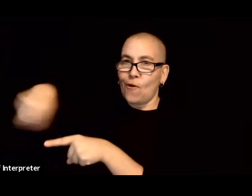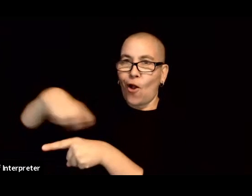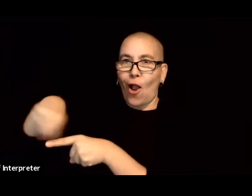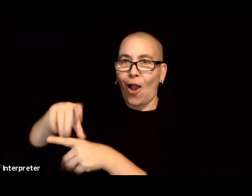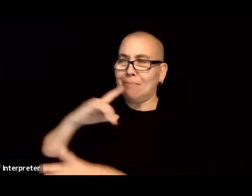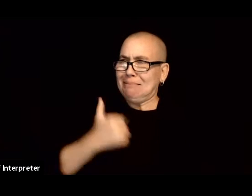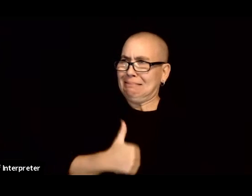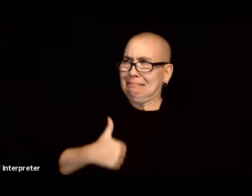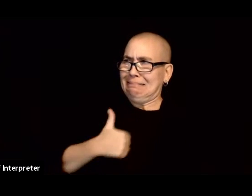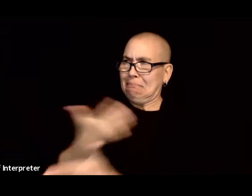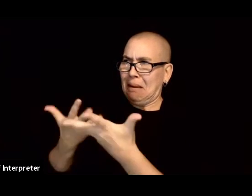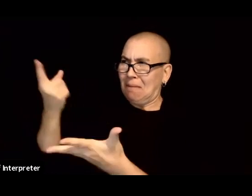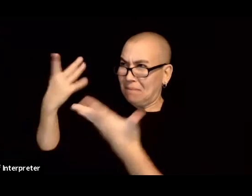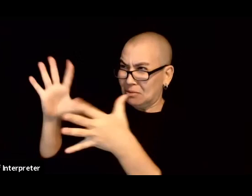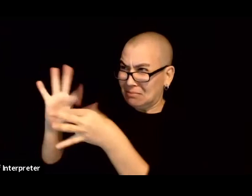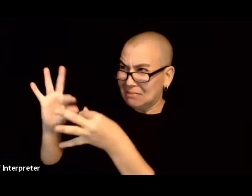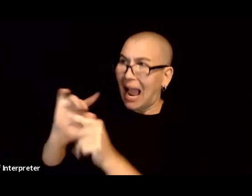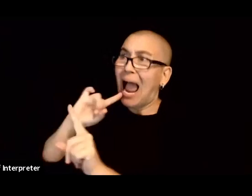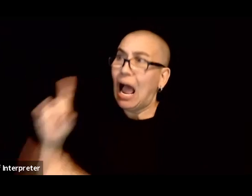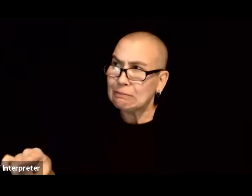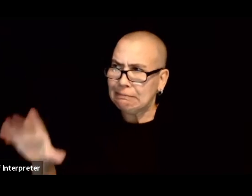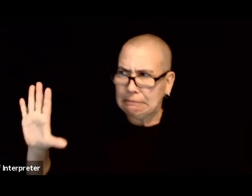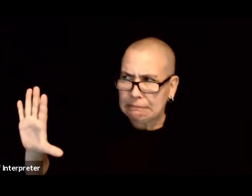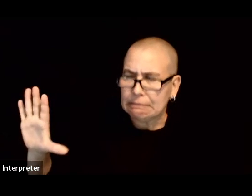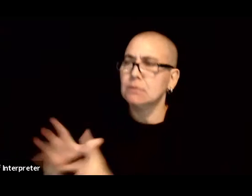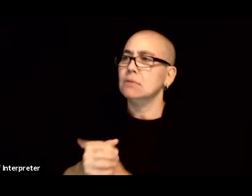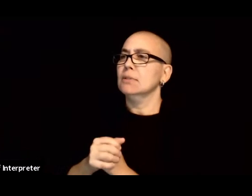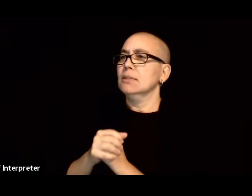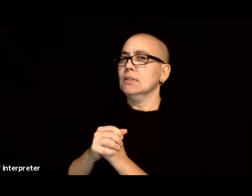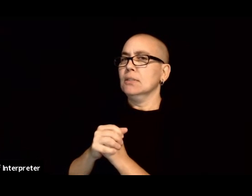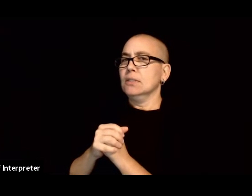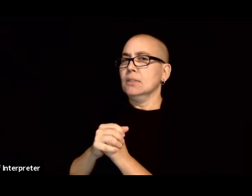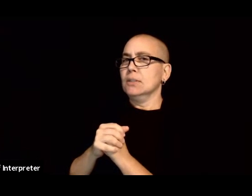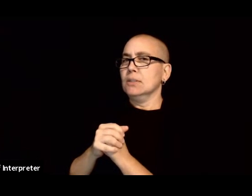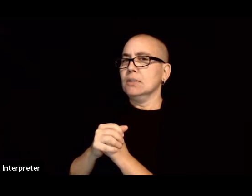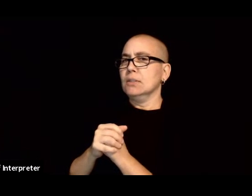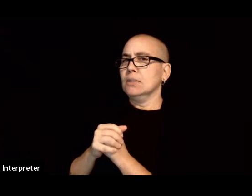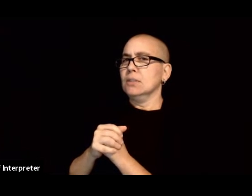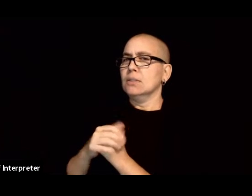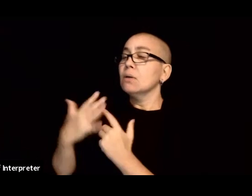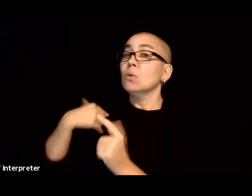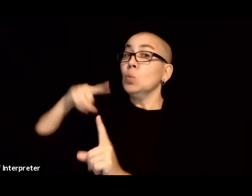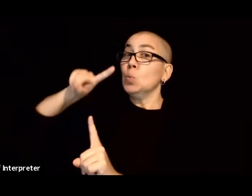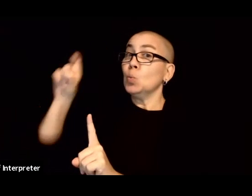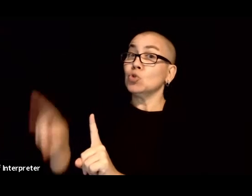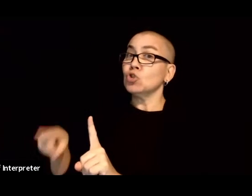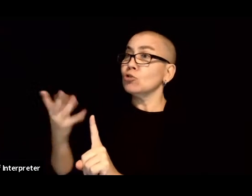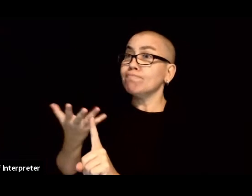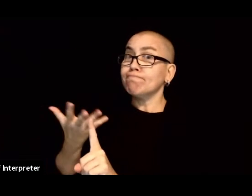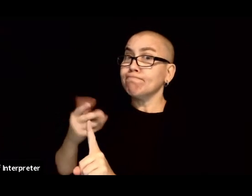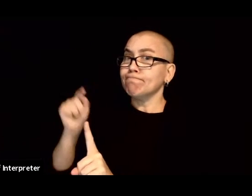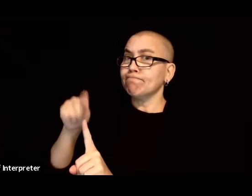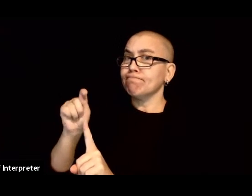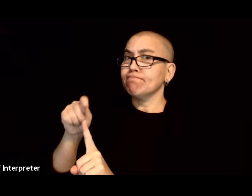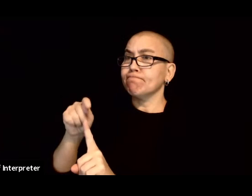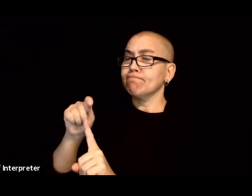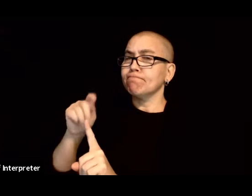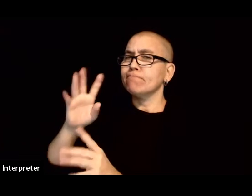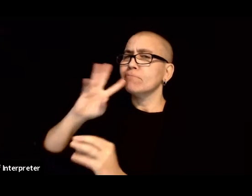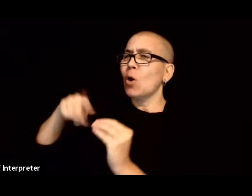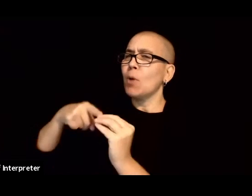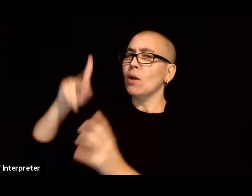million times, but we're still hearing from political candidates kind of a narrative that the state